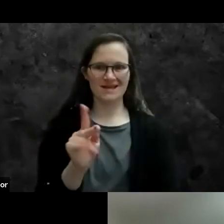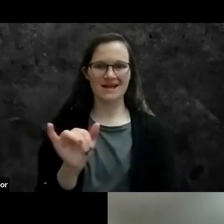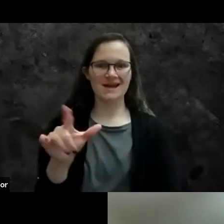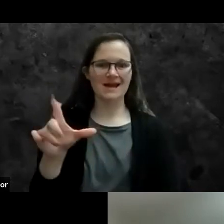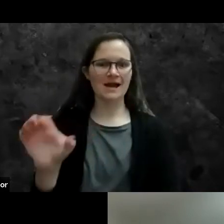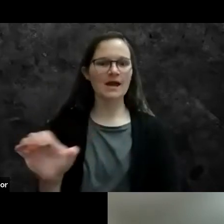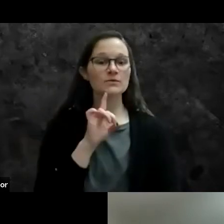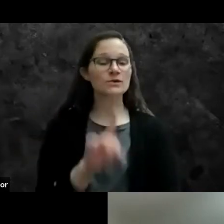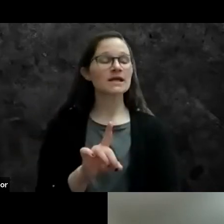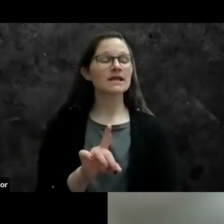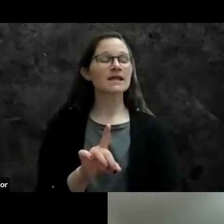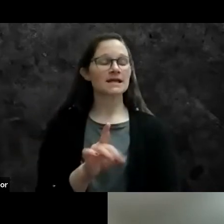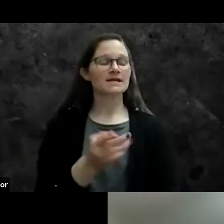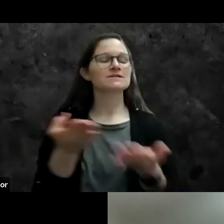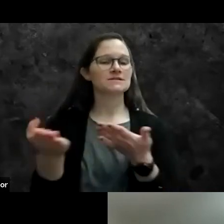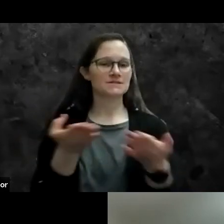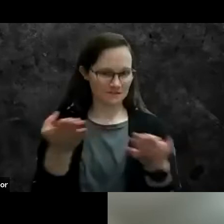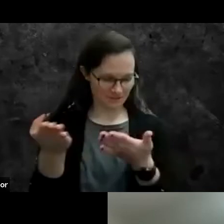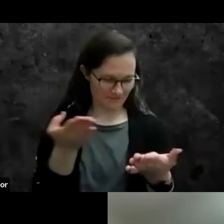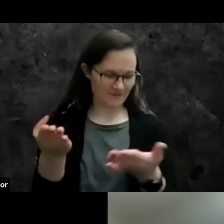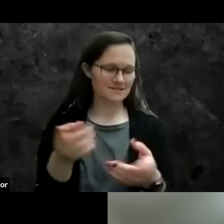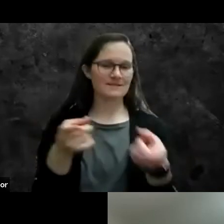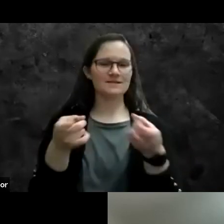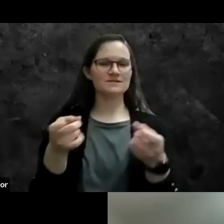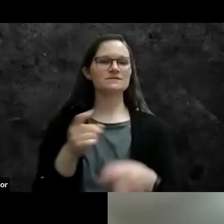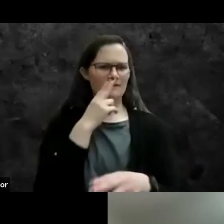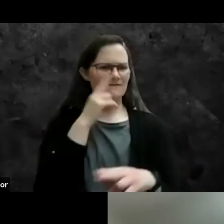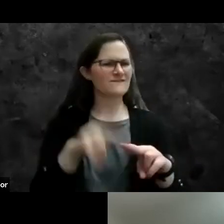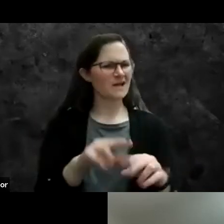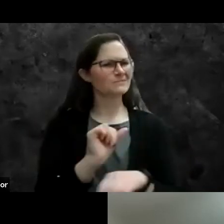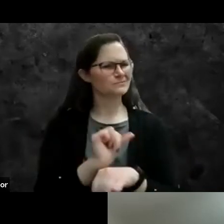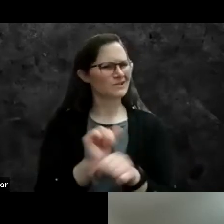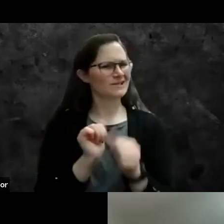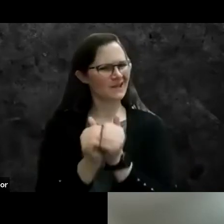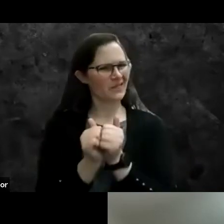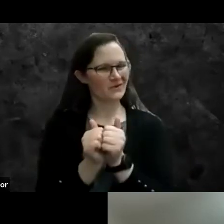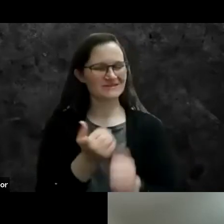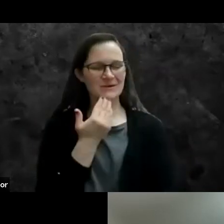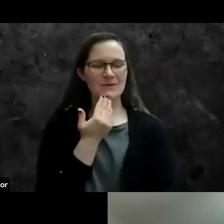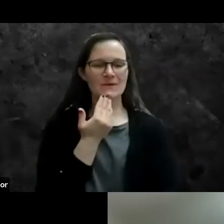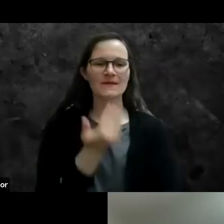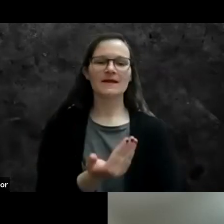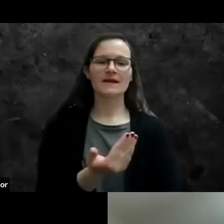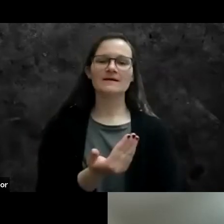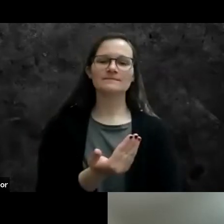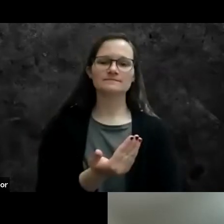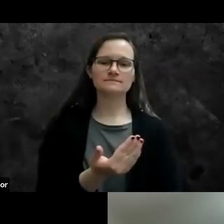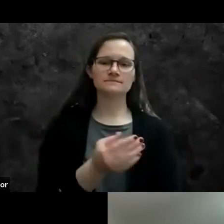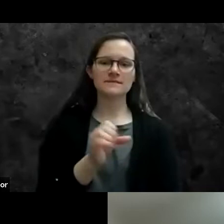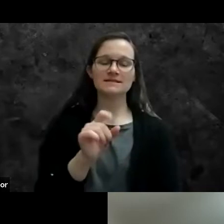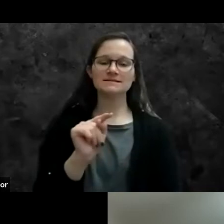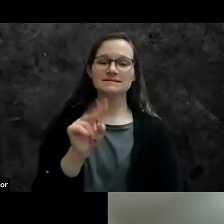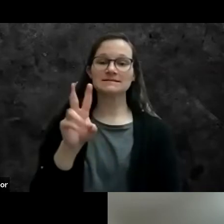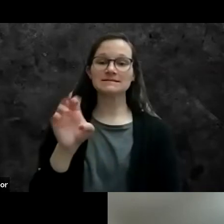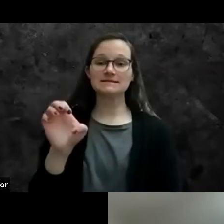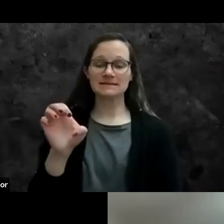you, we also have a fair bit of fun working together. So I'm glad to welcome today Mr. Steve Beiser, VP and